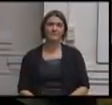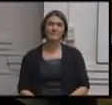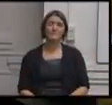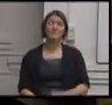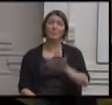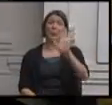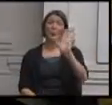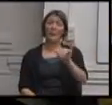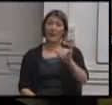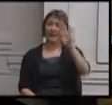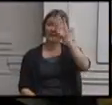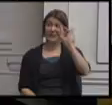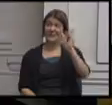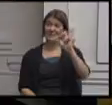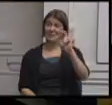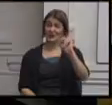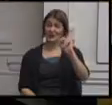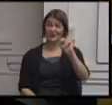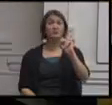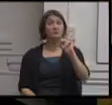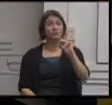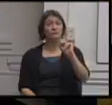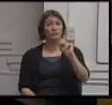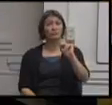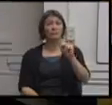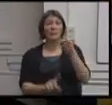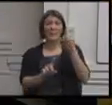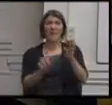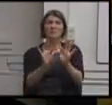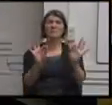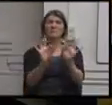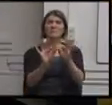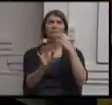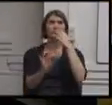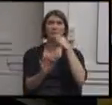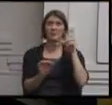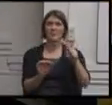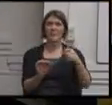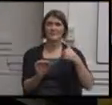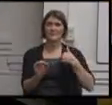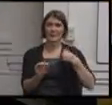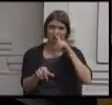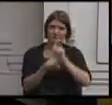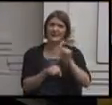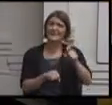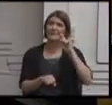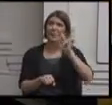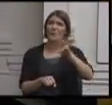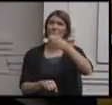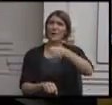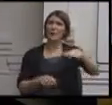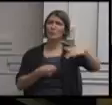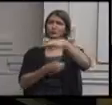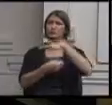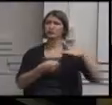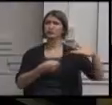This station has, for a long time, been an essential component in the West Brattleboro Village.